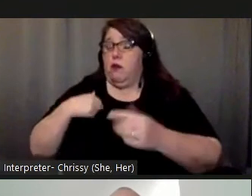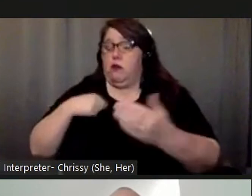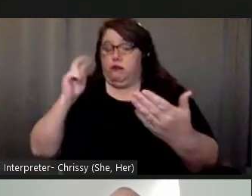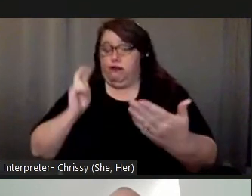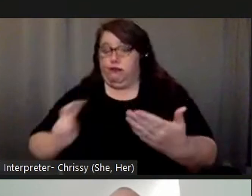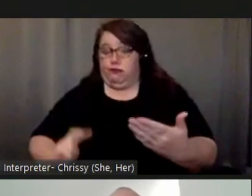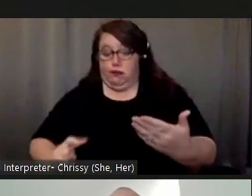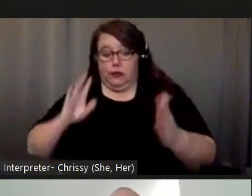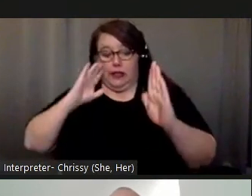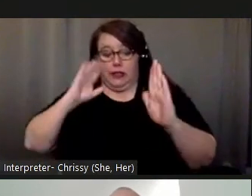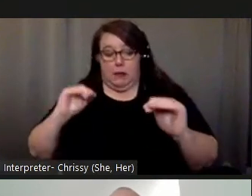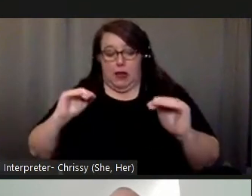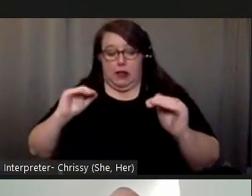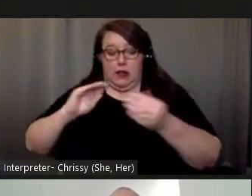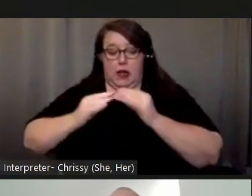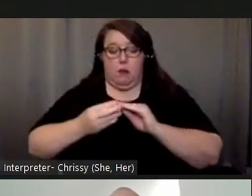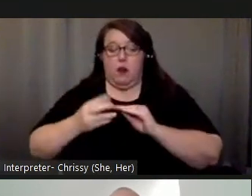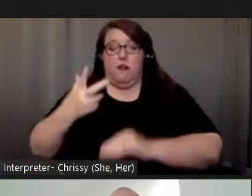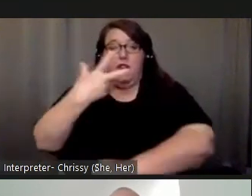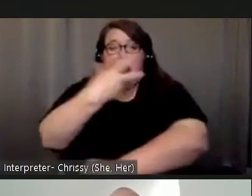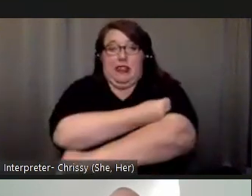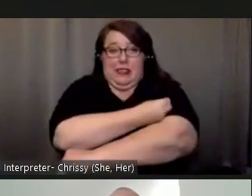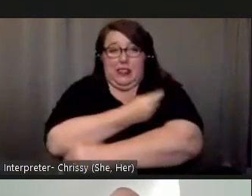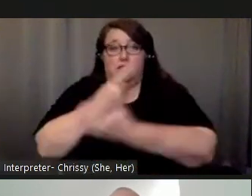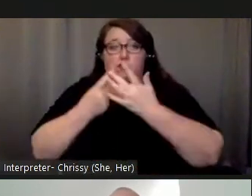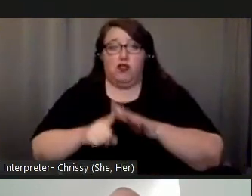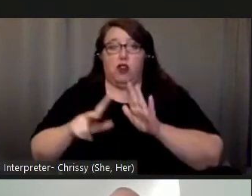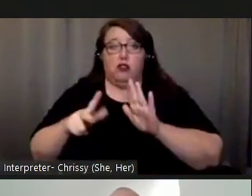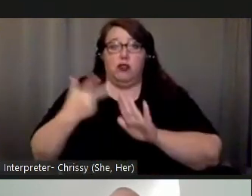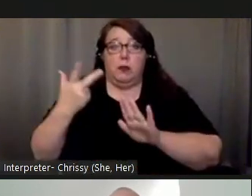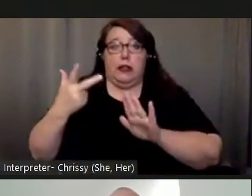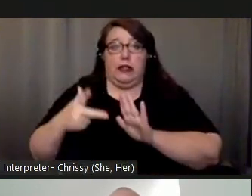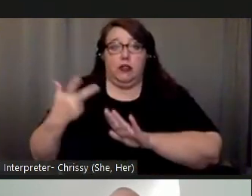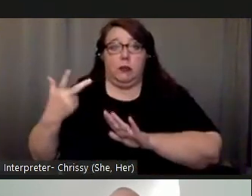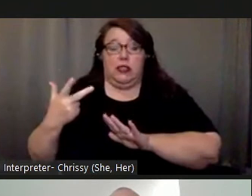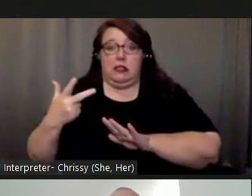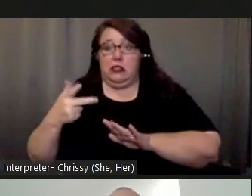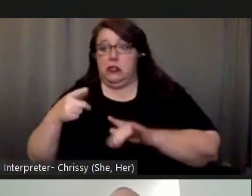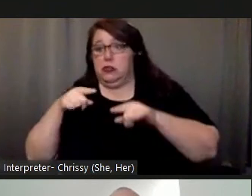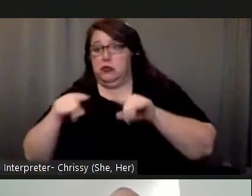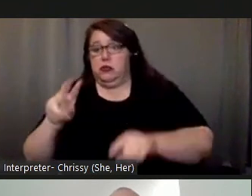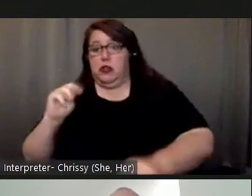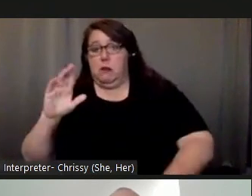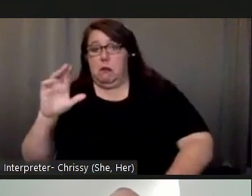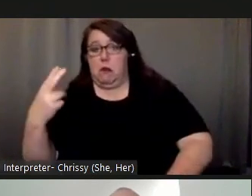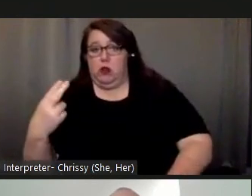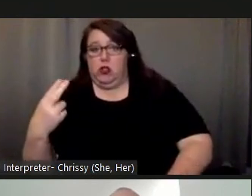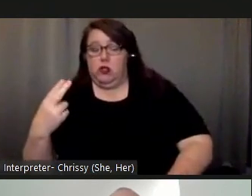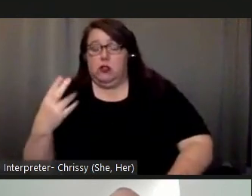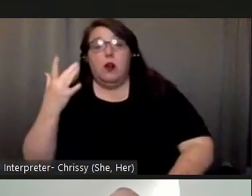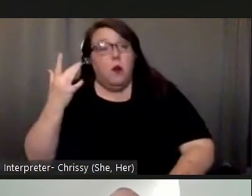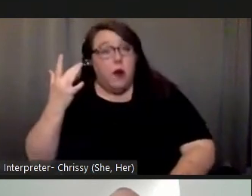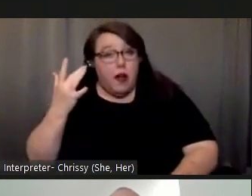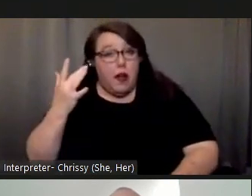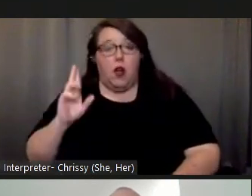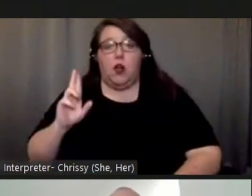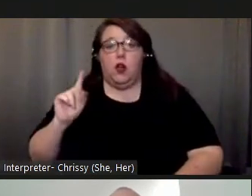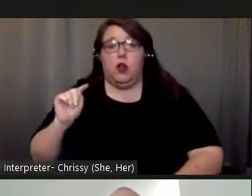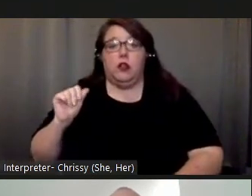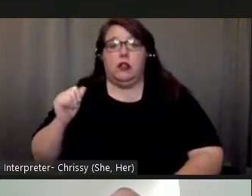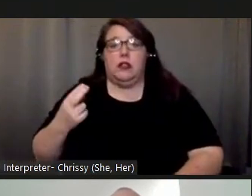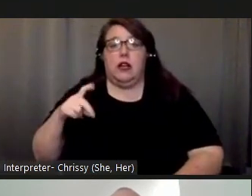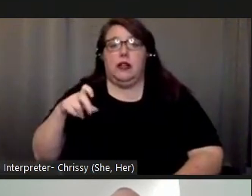vaccine doses that they are receiving from the government to start tripling sometime in March. That's in part because the Utah Department of